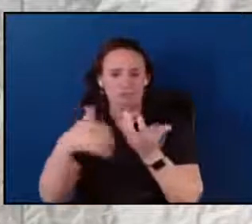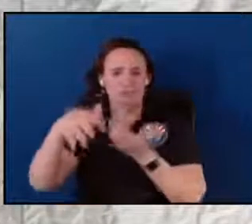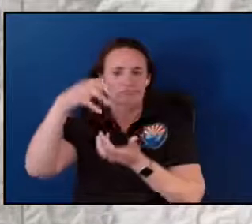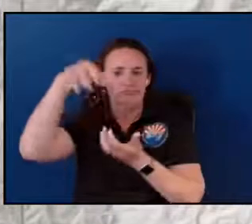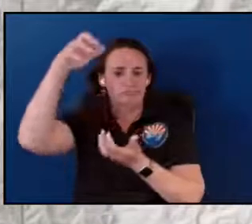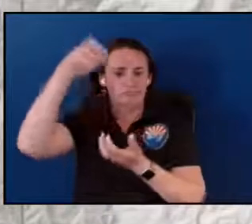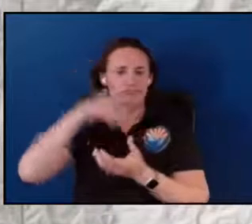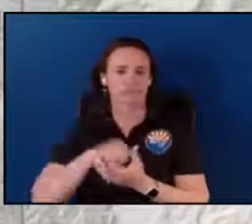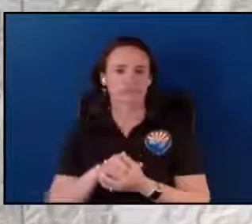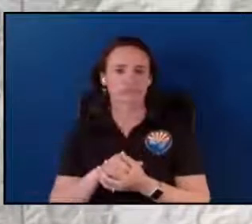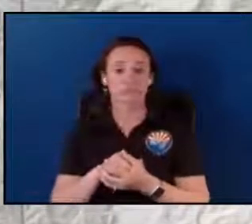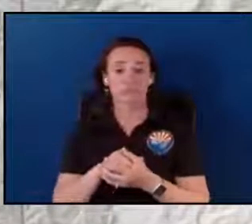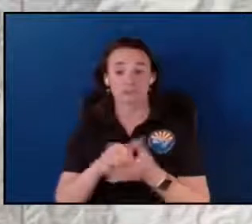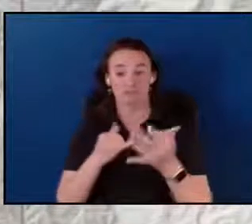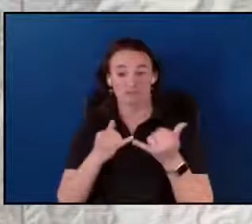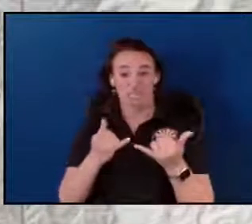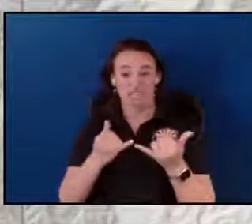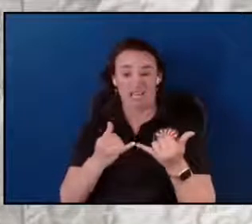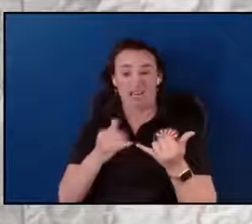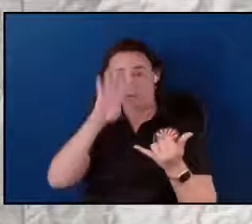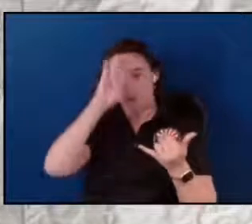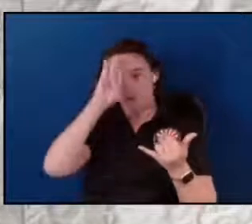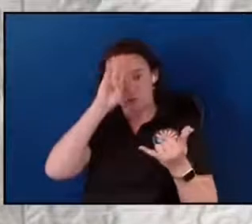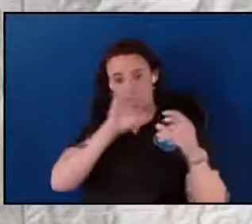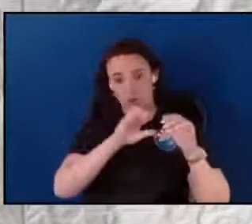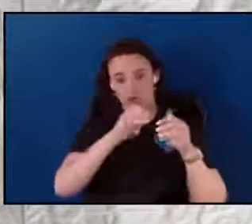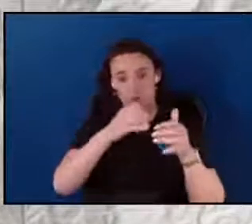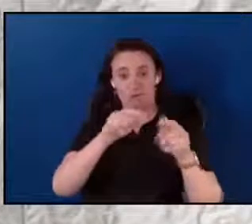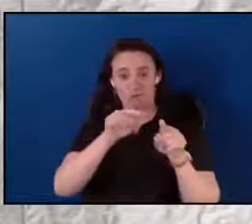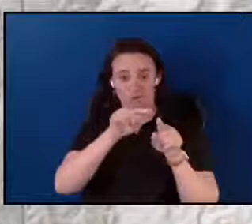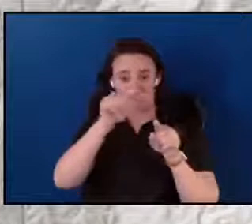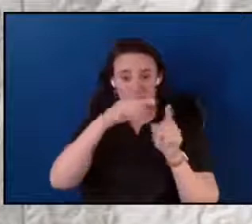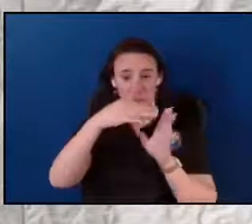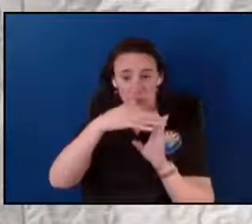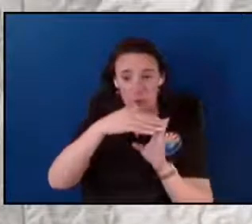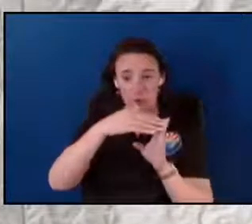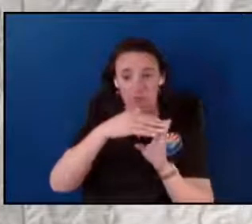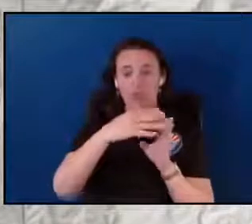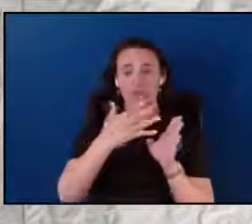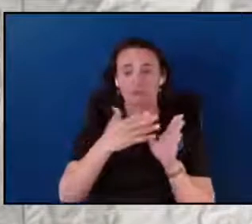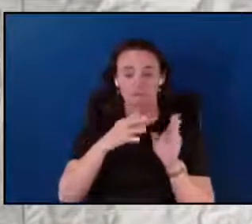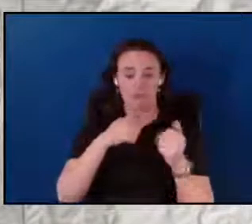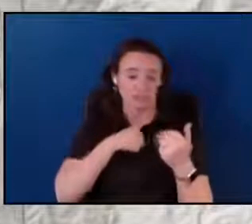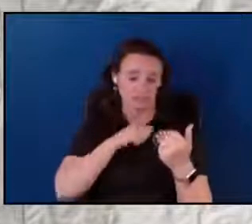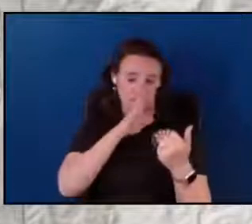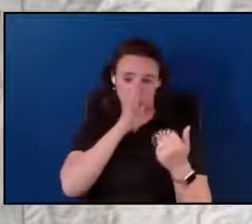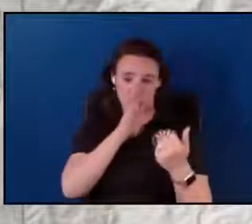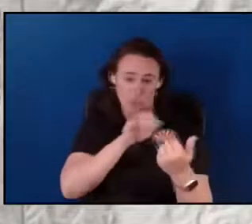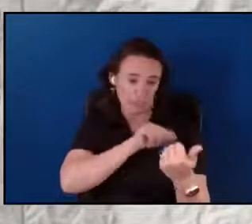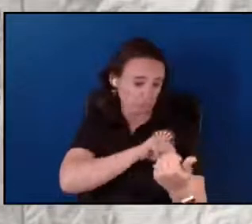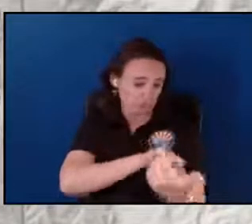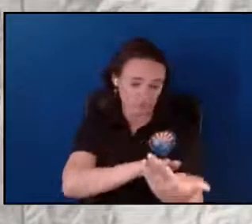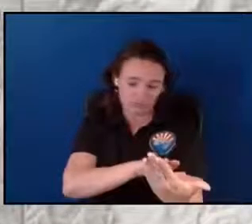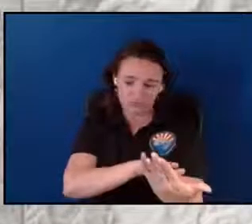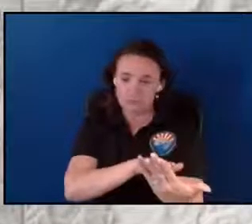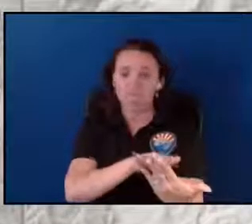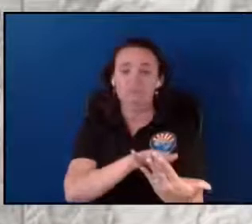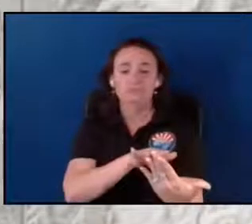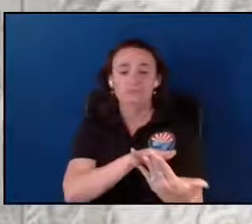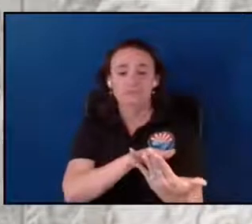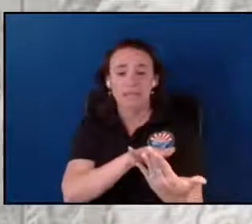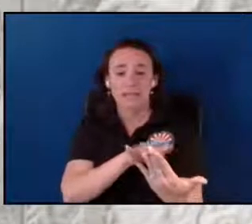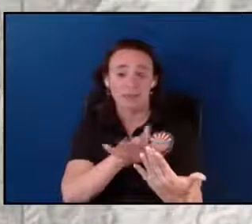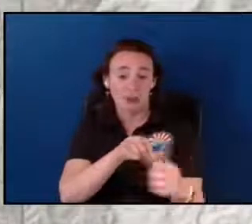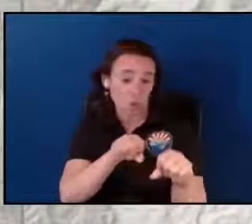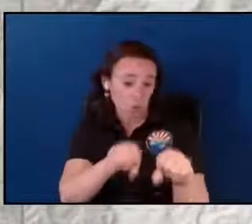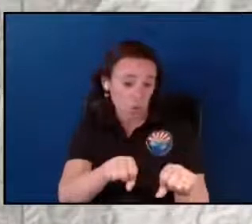are down on this corner on the north end of this finger, have got direct line all along that and are holding that and